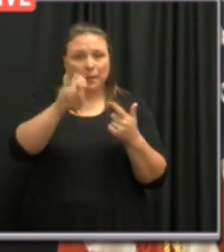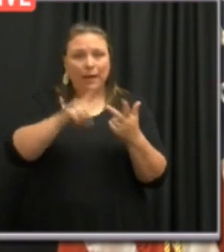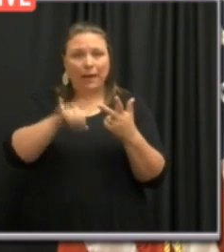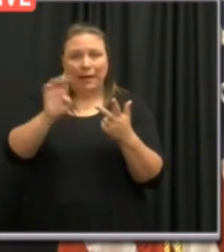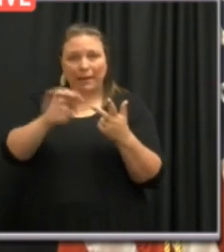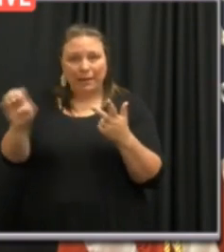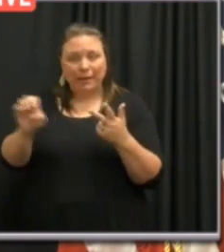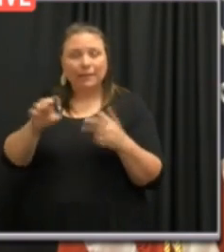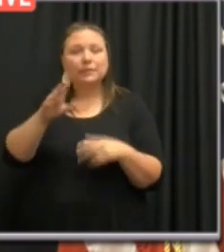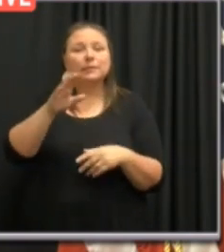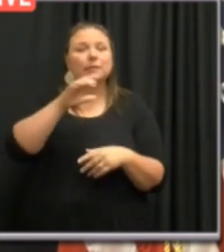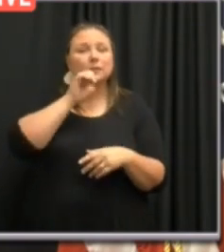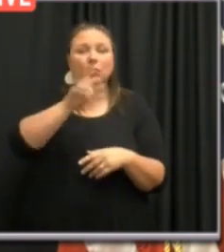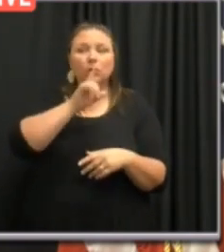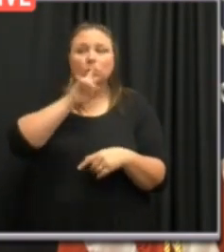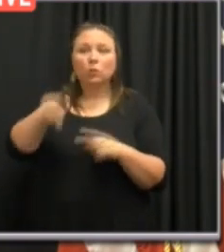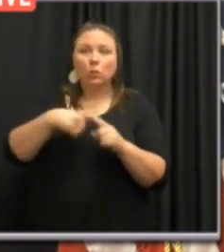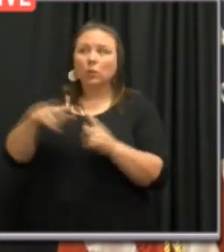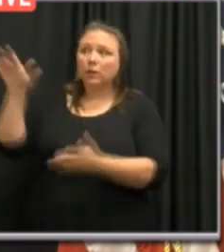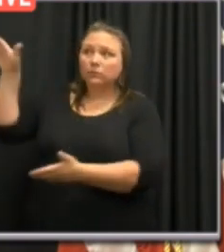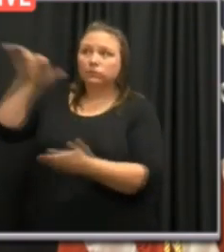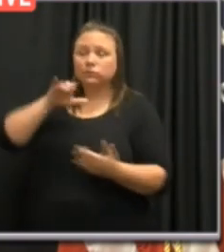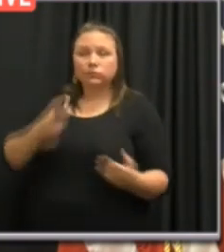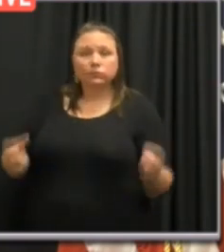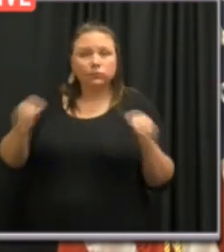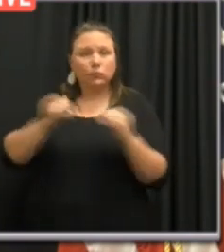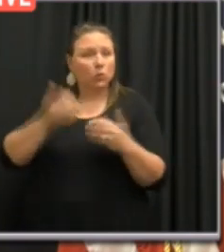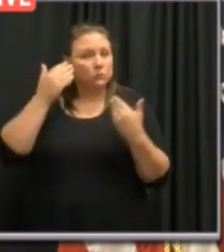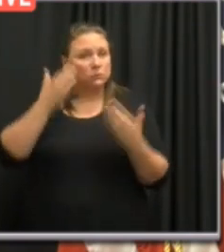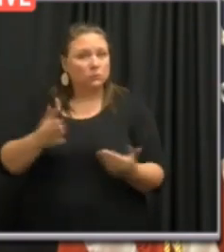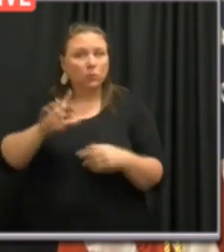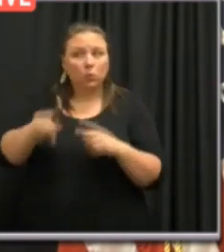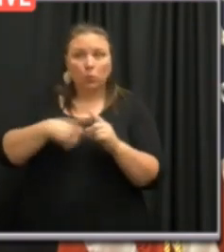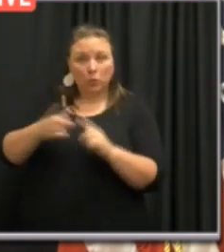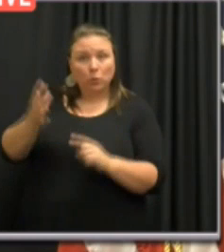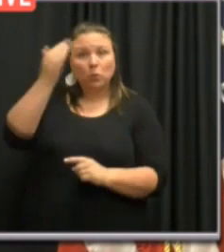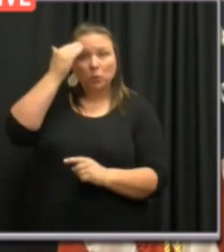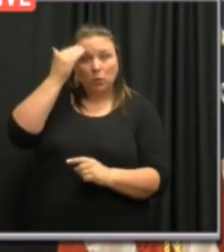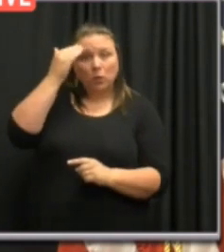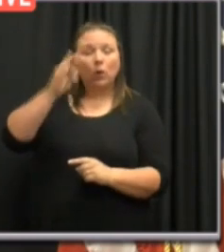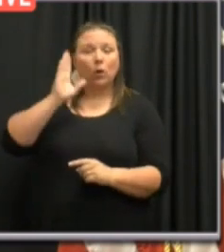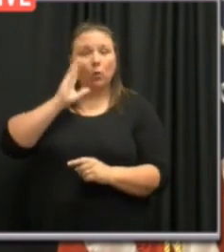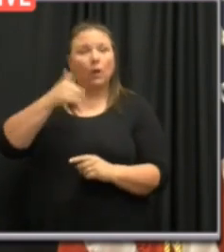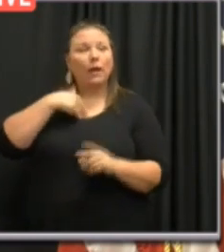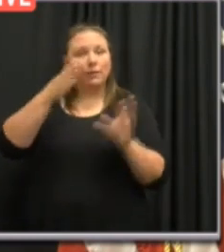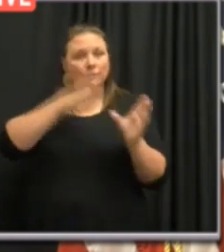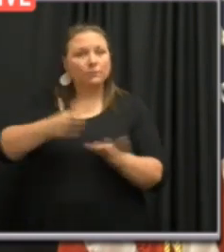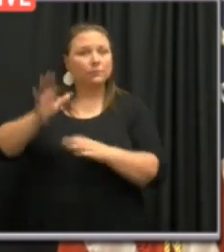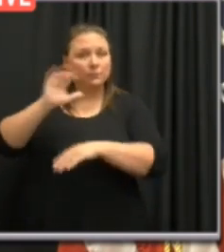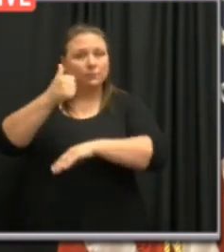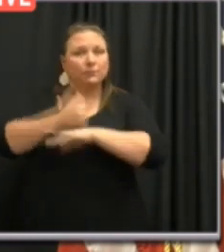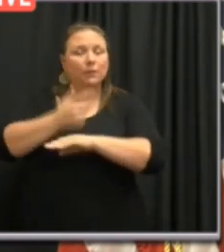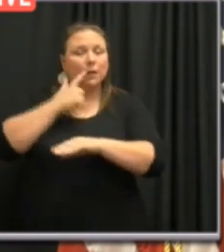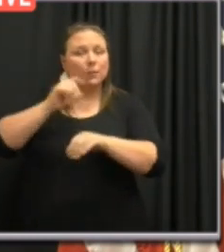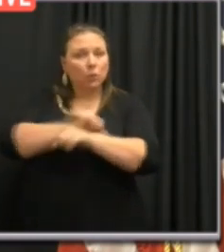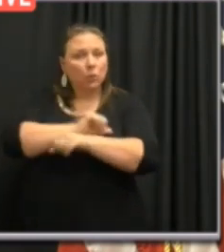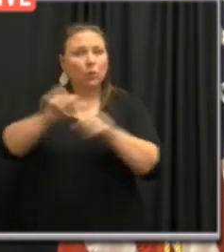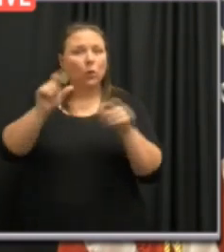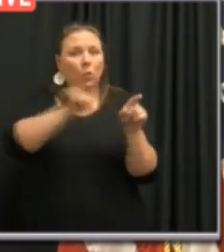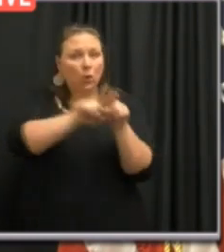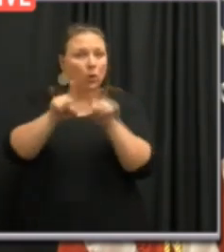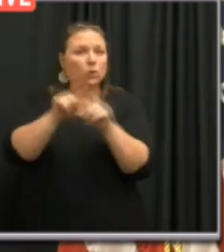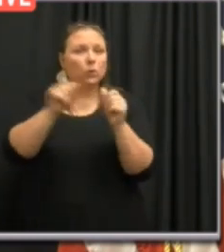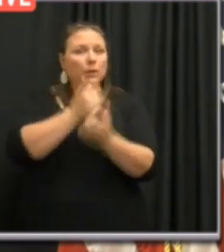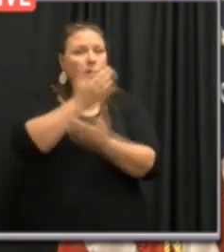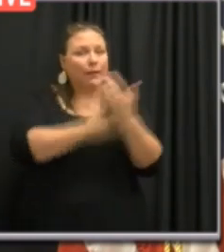We are not exactly sure when we're going to get the next shipment. And as soon as we know, we have a plan, and we're going to be working also with Hands